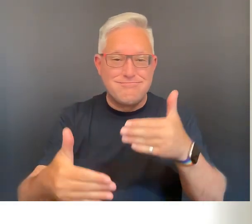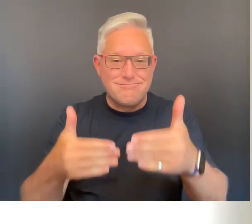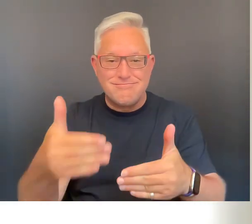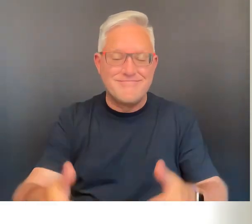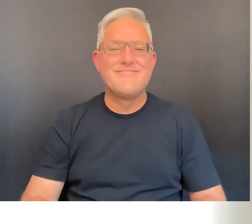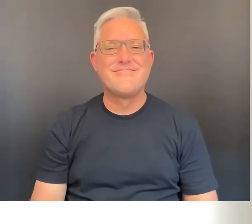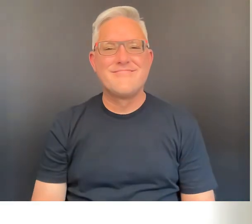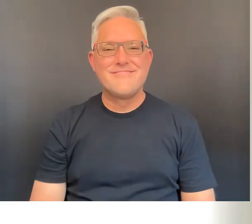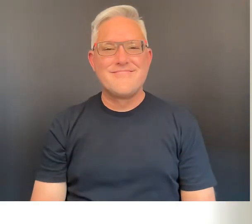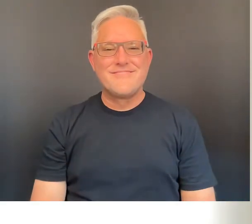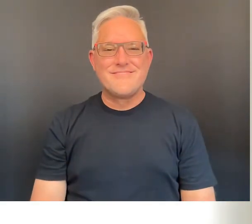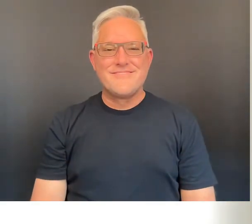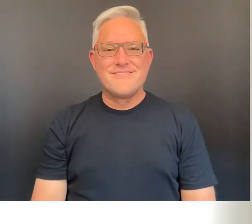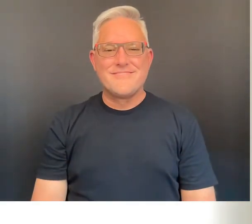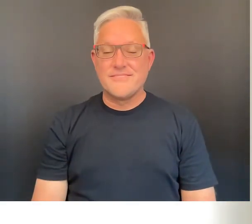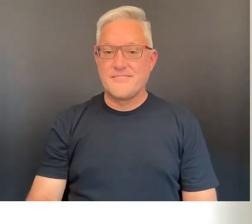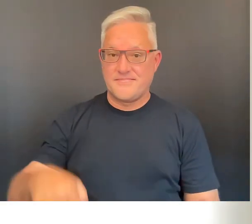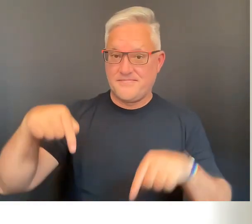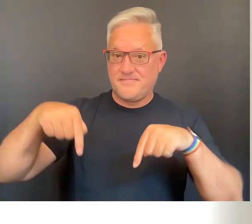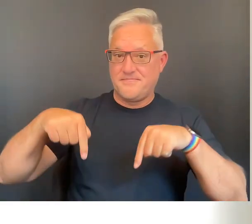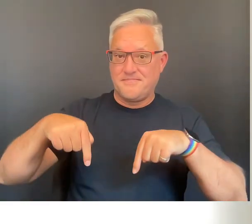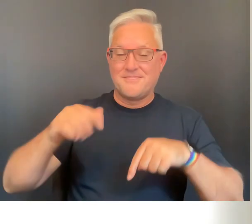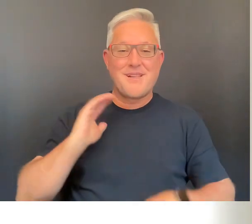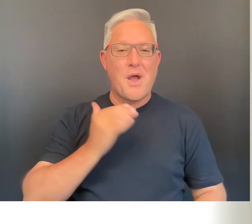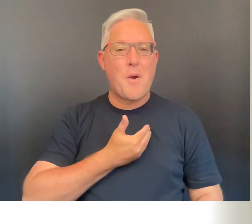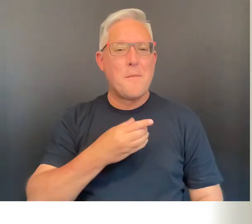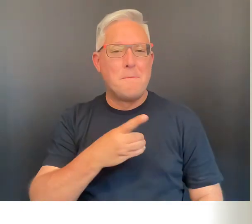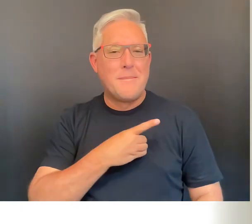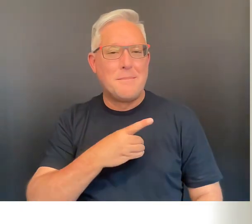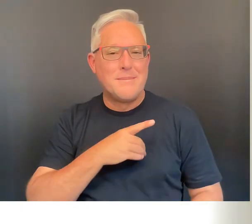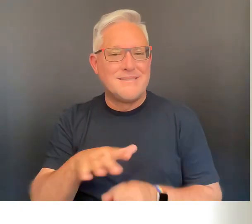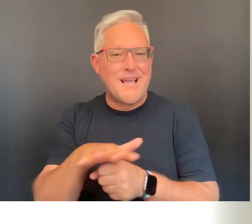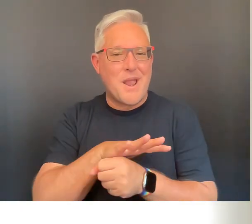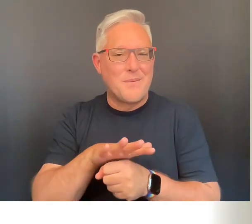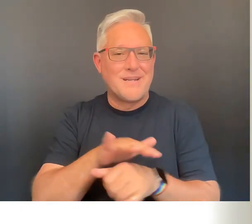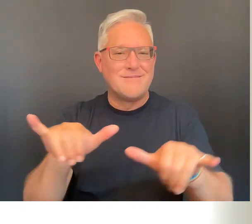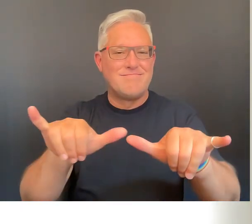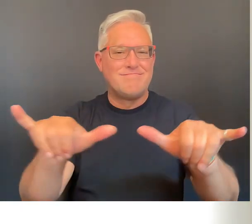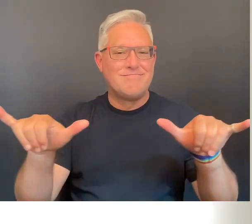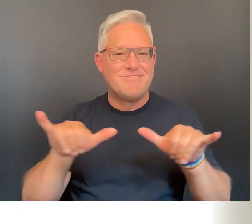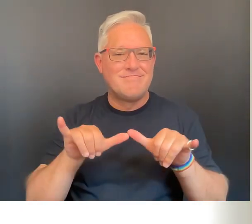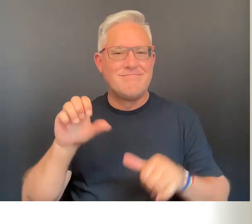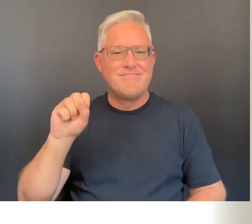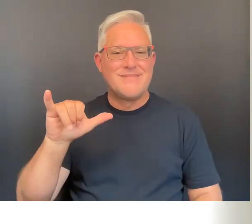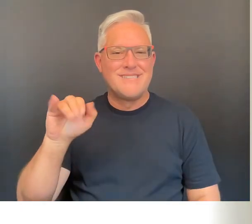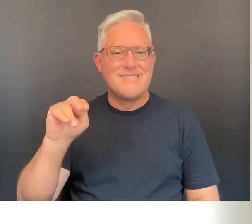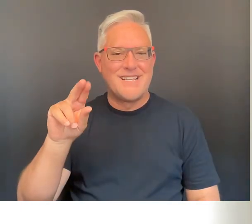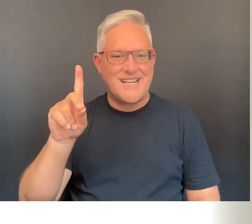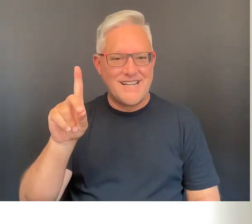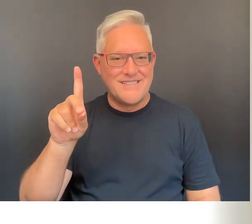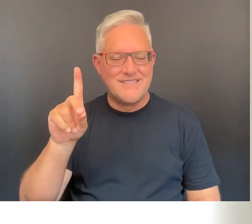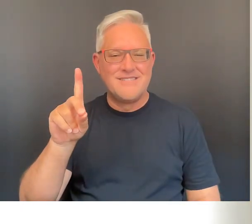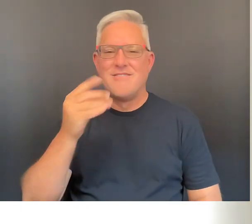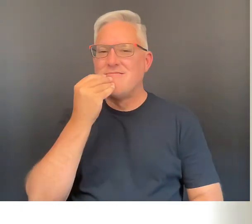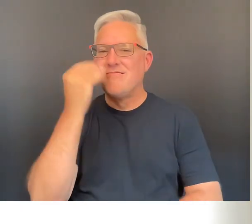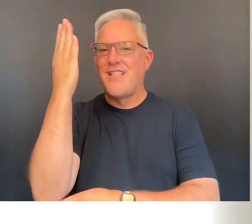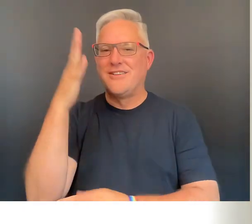as we keep moving. This is our Minneapolis Area Synod Lunch and